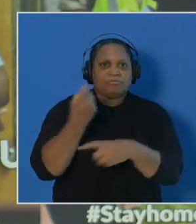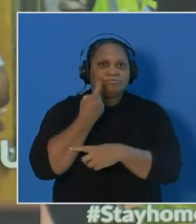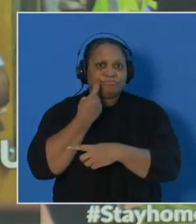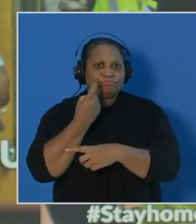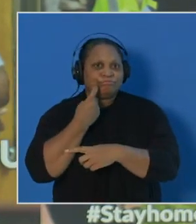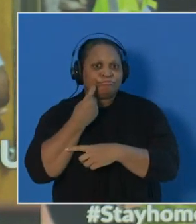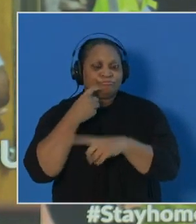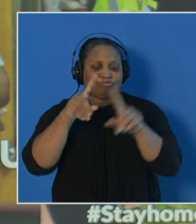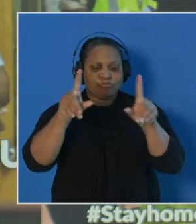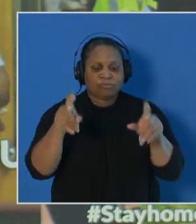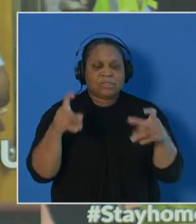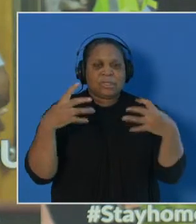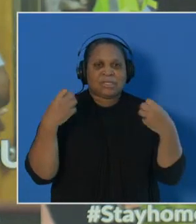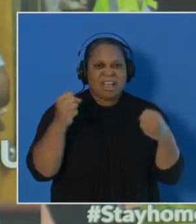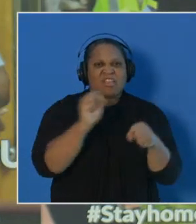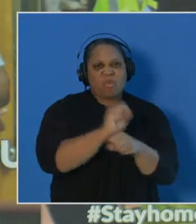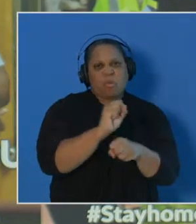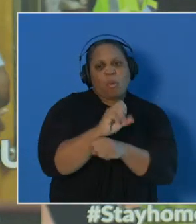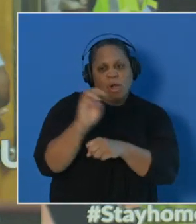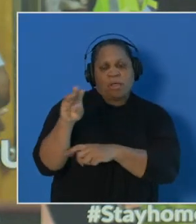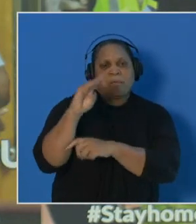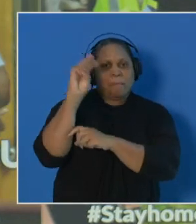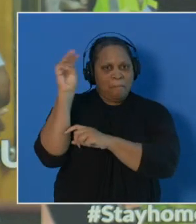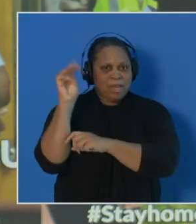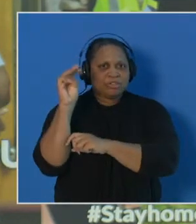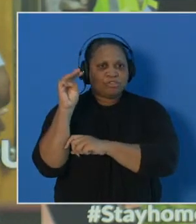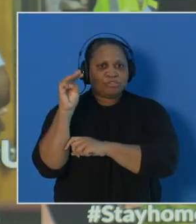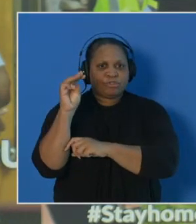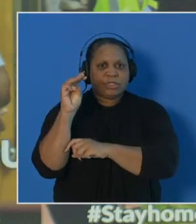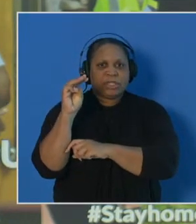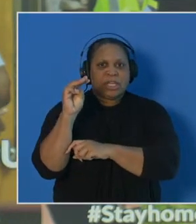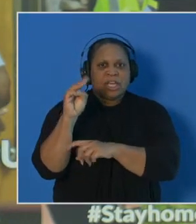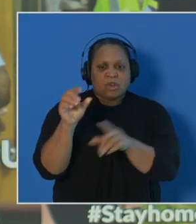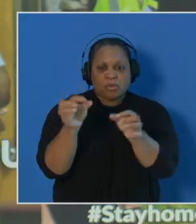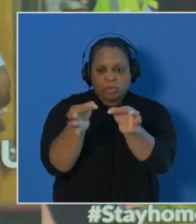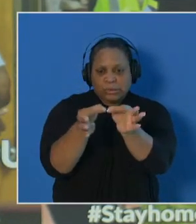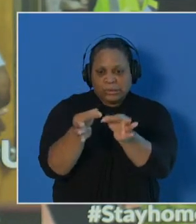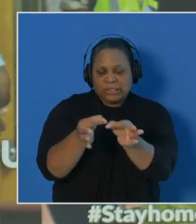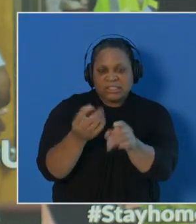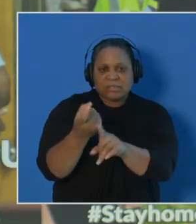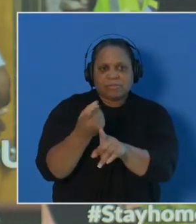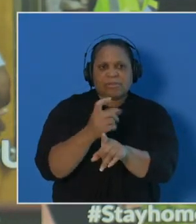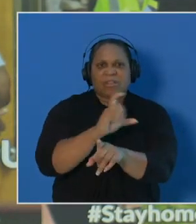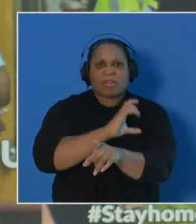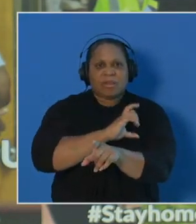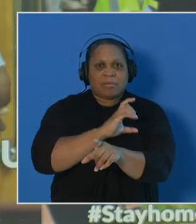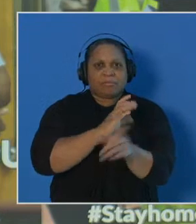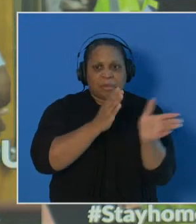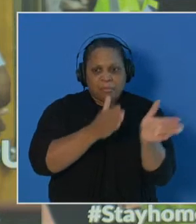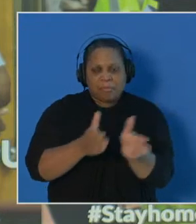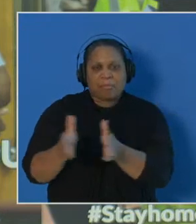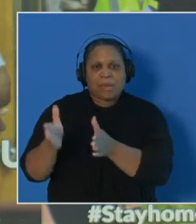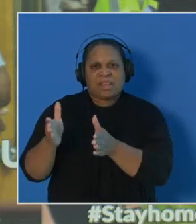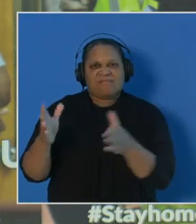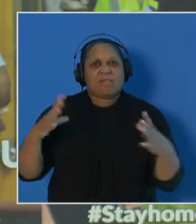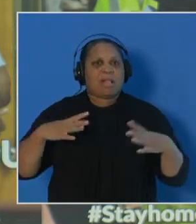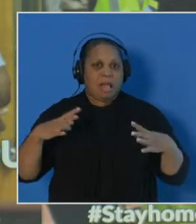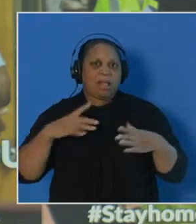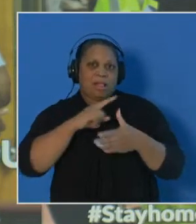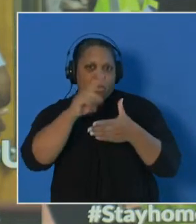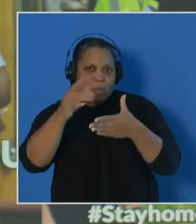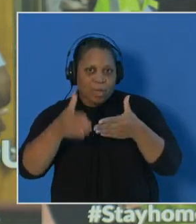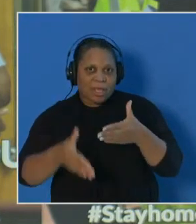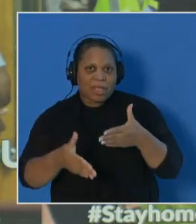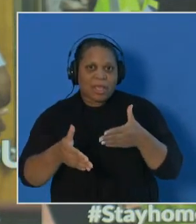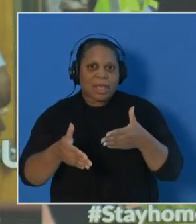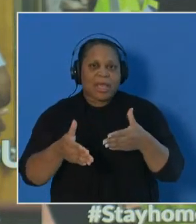within the Ministry of Health, the Minister of National Security, who will provide details of the policing plan for the upcoming holiday weekend, and the